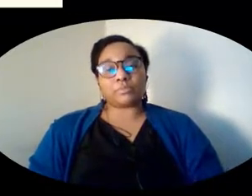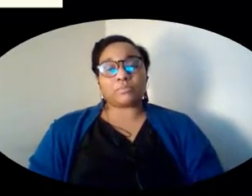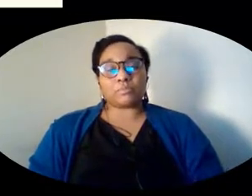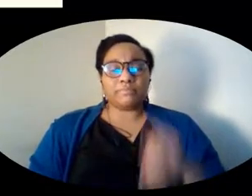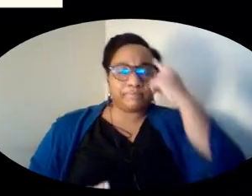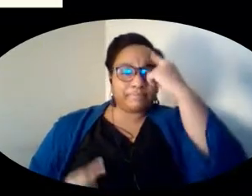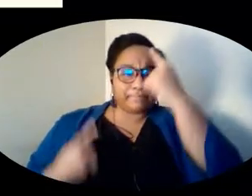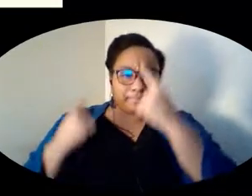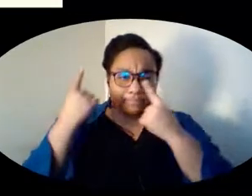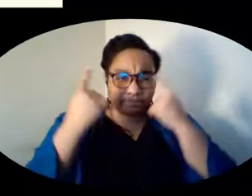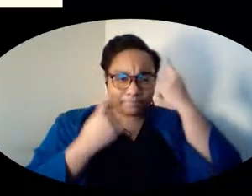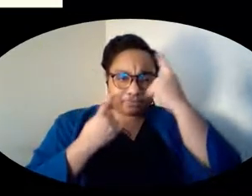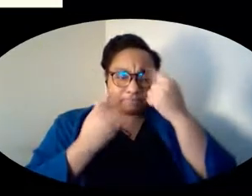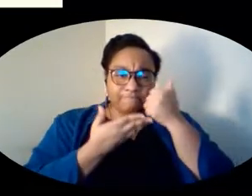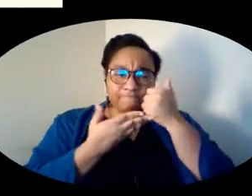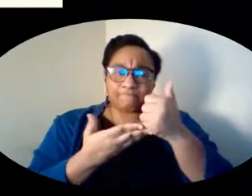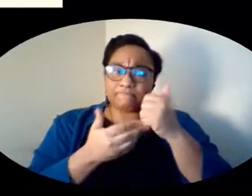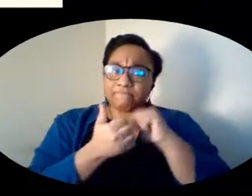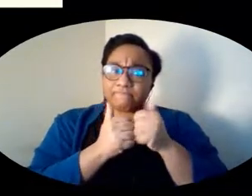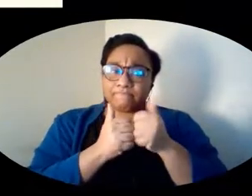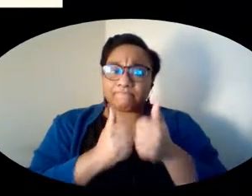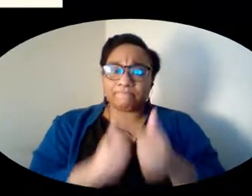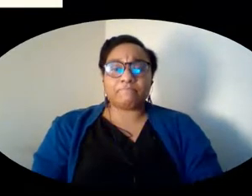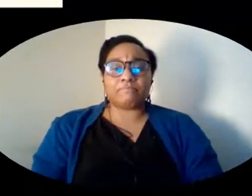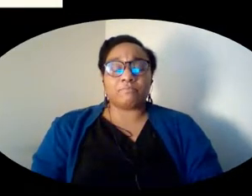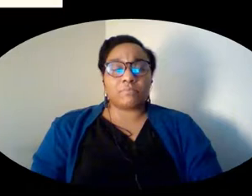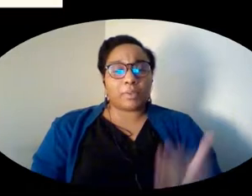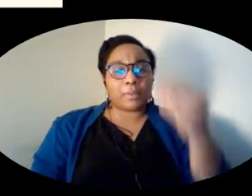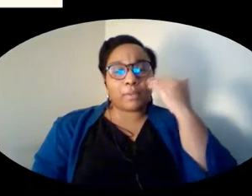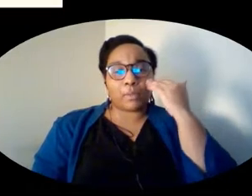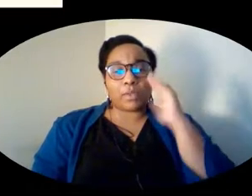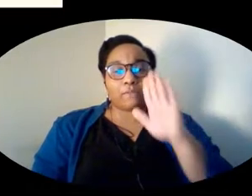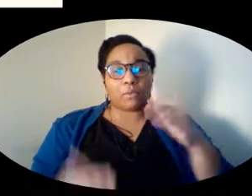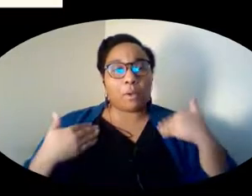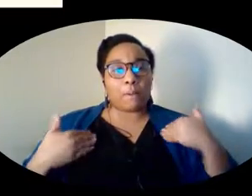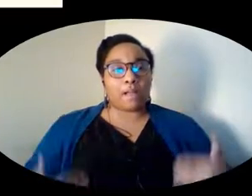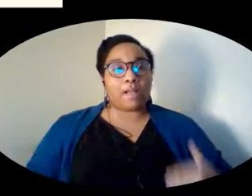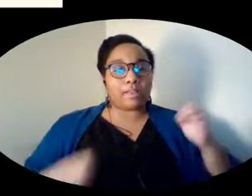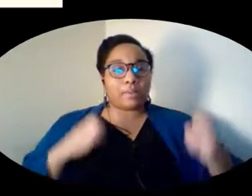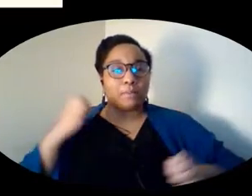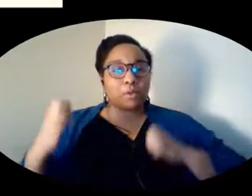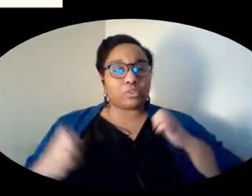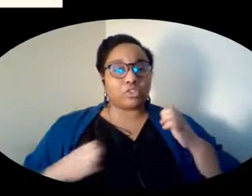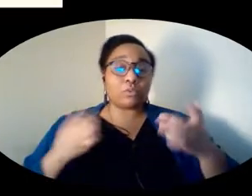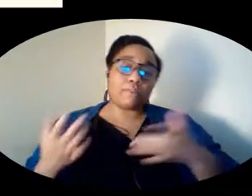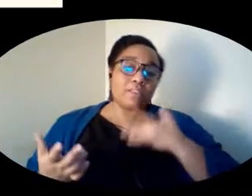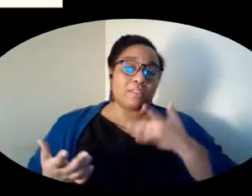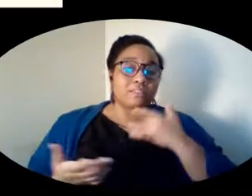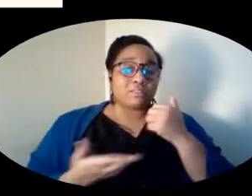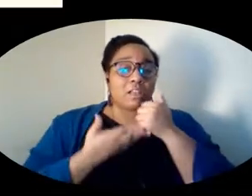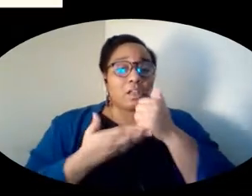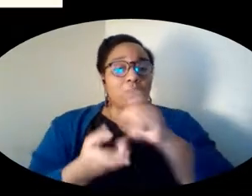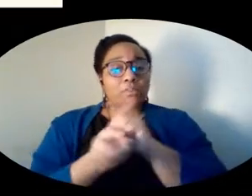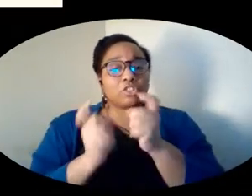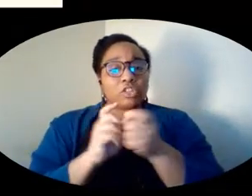How can mindfulness help you? Being aware of your body and emotions or feelings can help